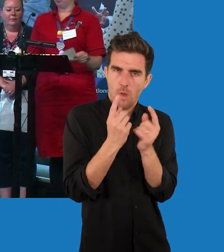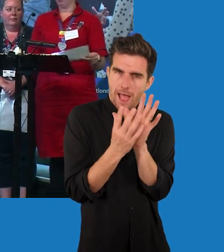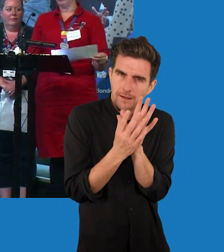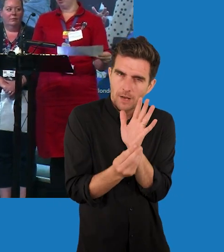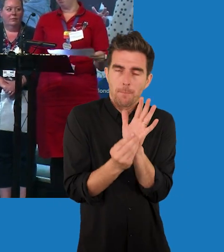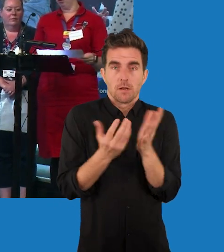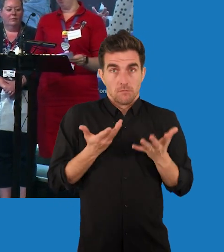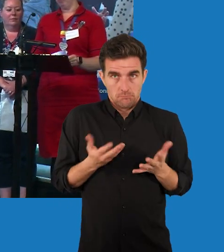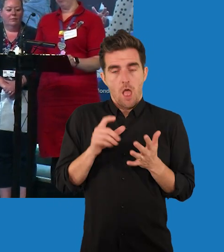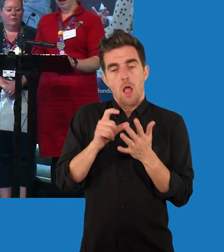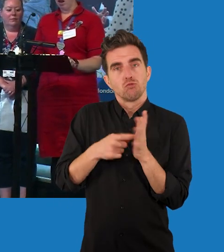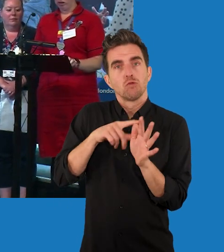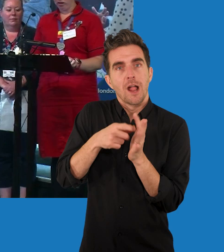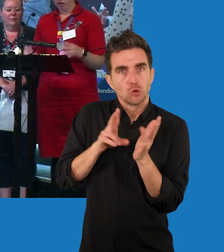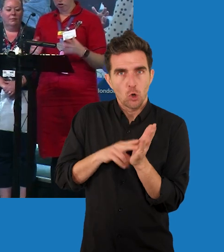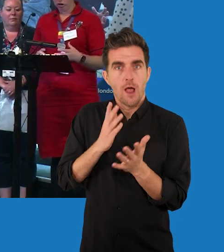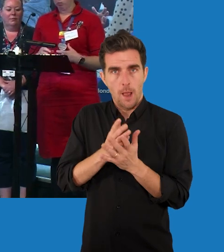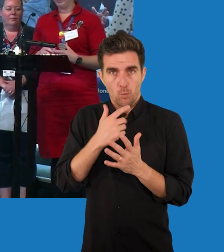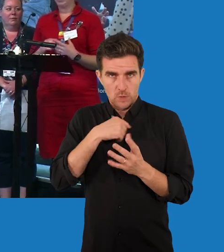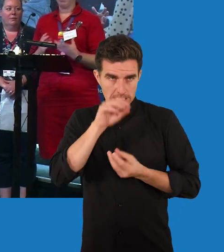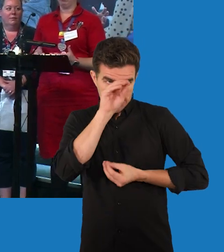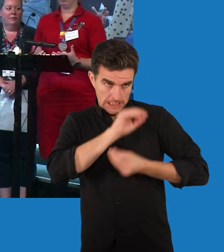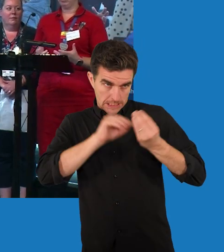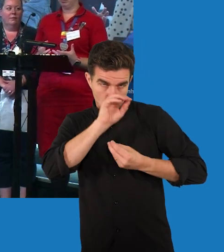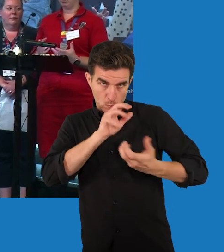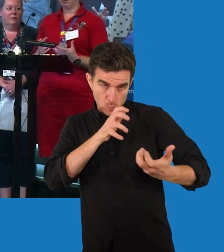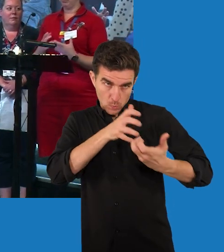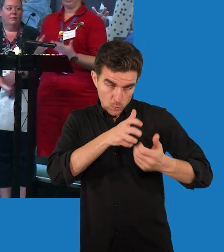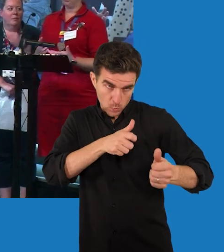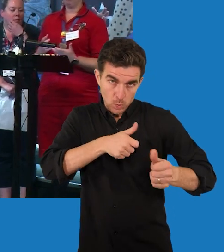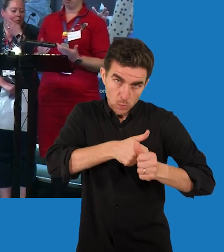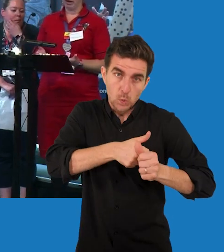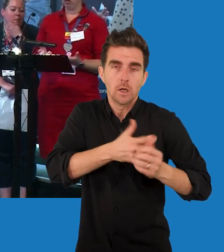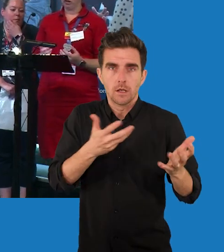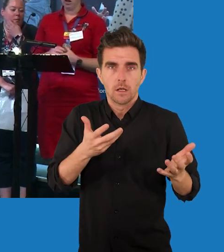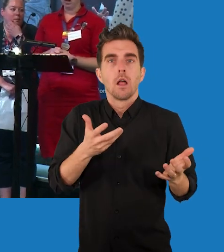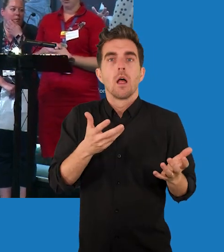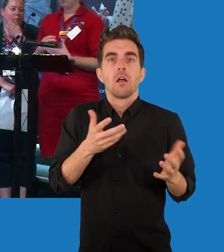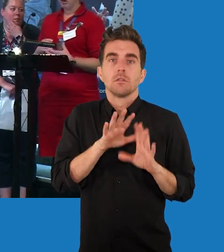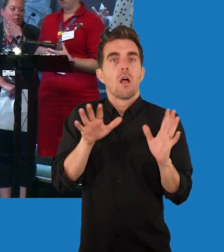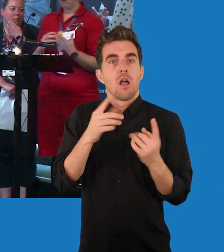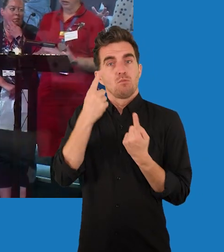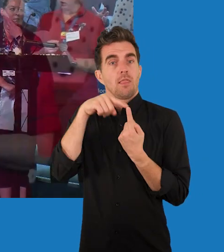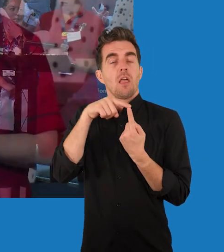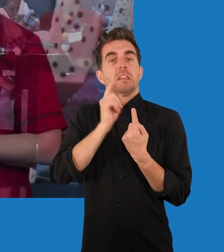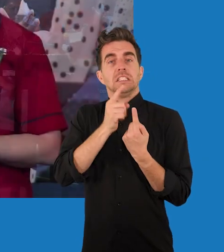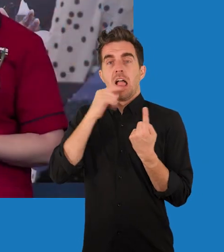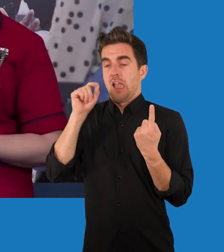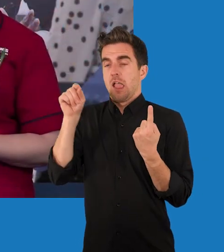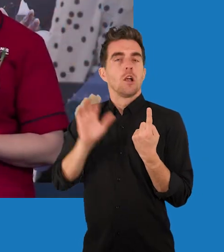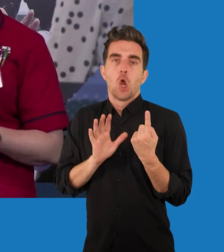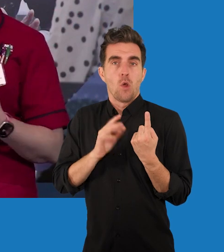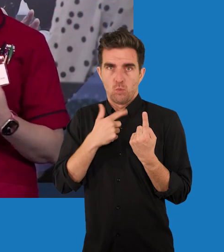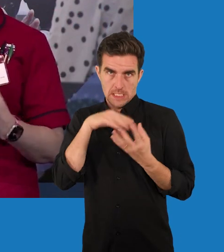So that's just one example of how actually in Croydon we tailor the needs for the patient. No patient fits in a nice